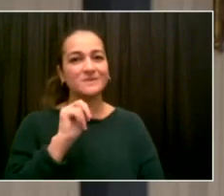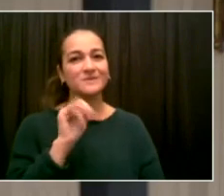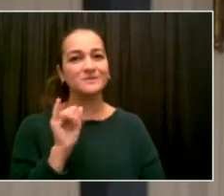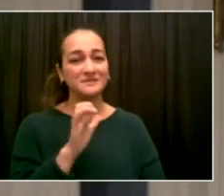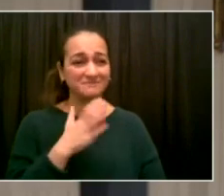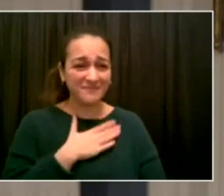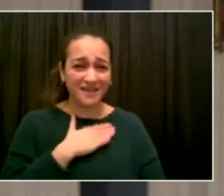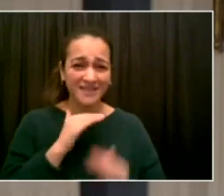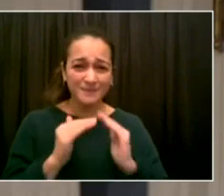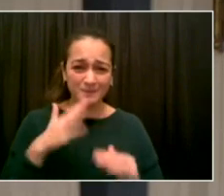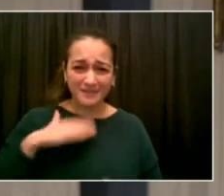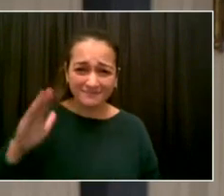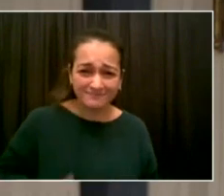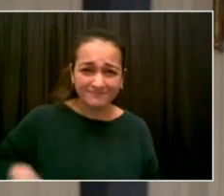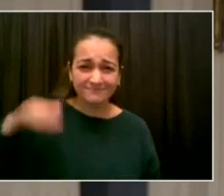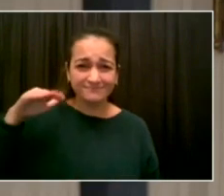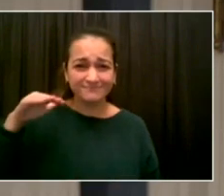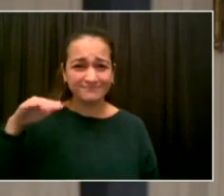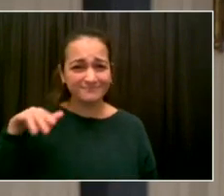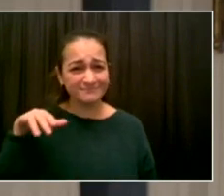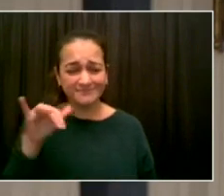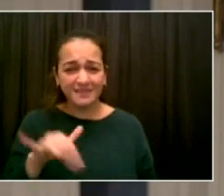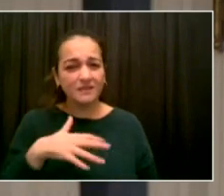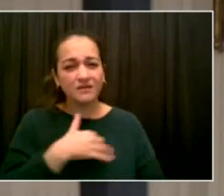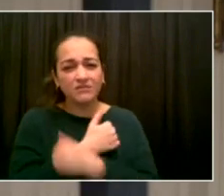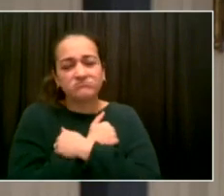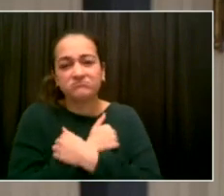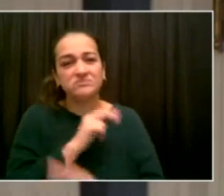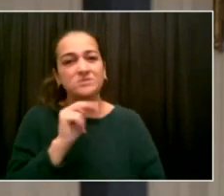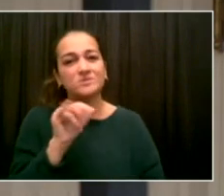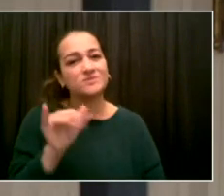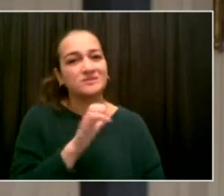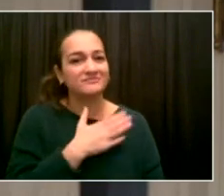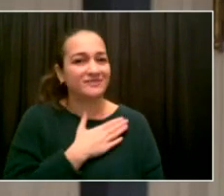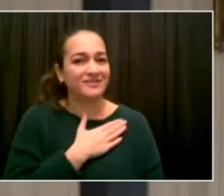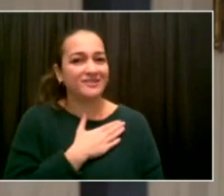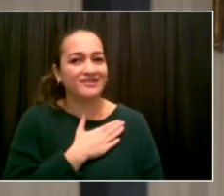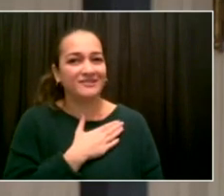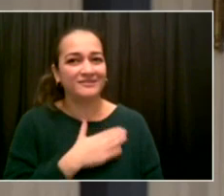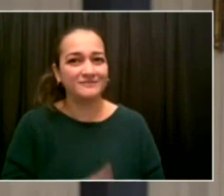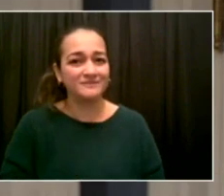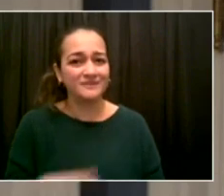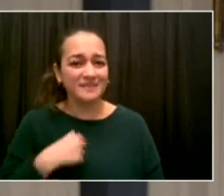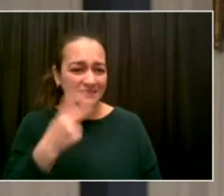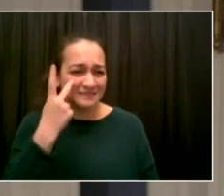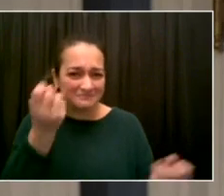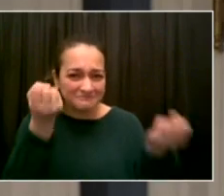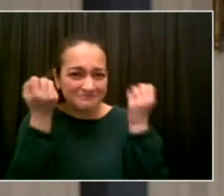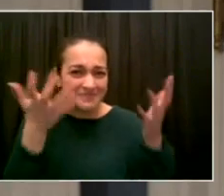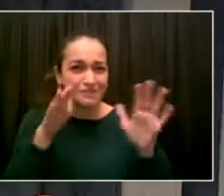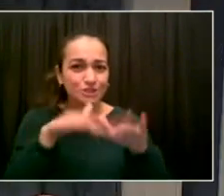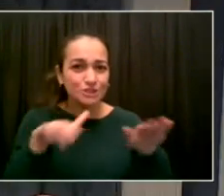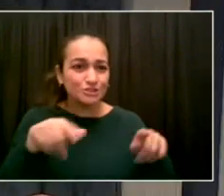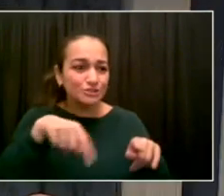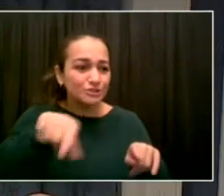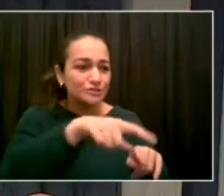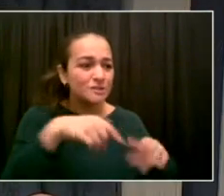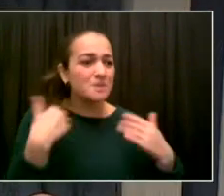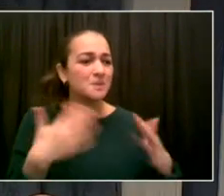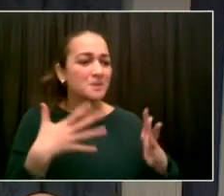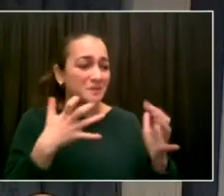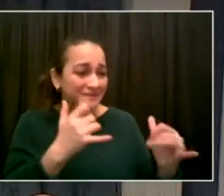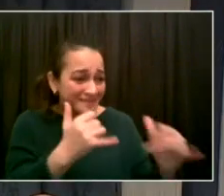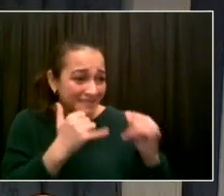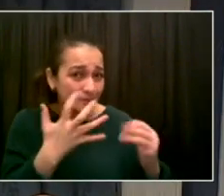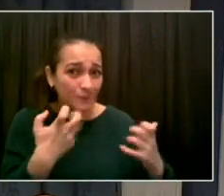than me. And I'm just trying to give them the tools possible to be better than me and move forward for the next generation. I love that. And when you talk to young